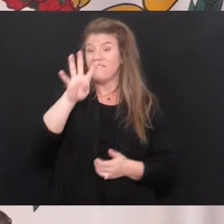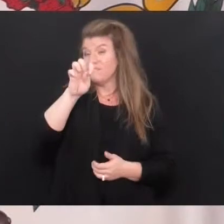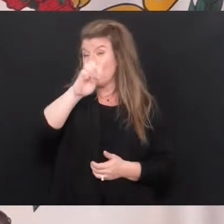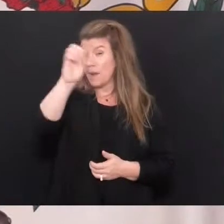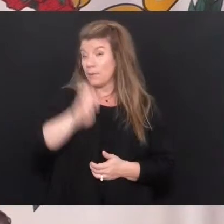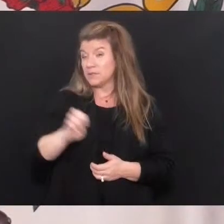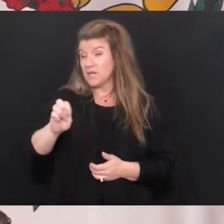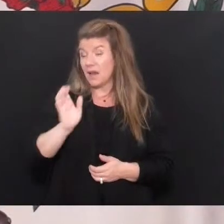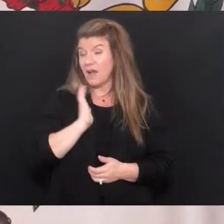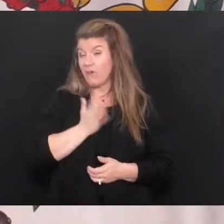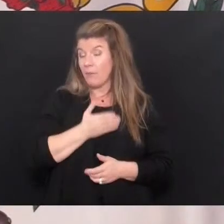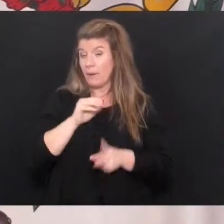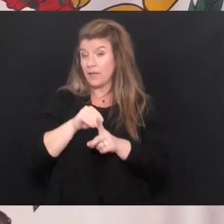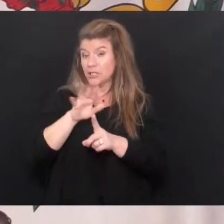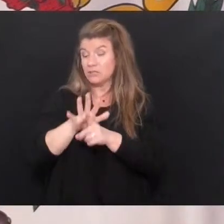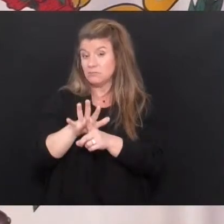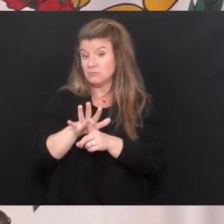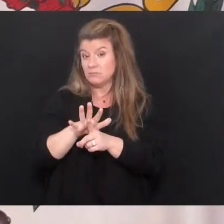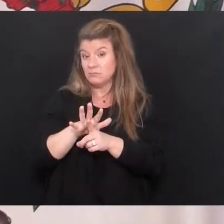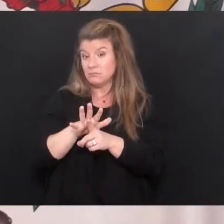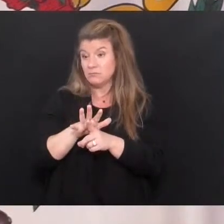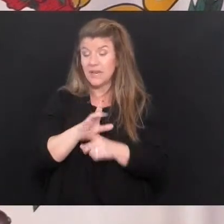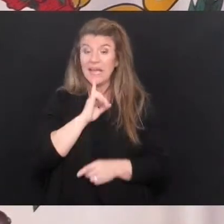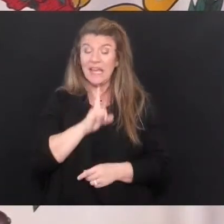40% of our population is